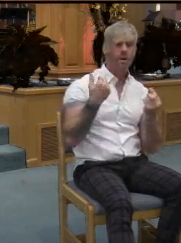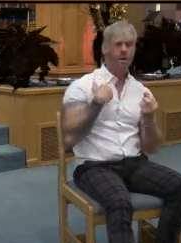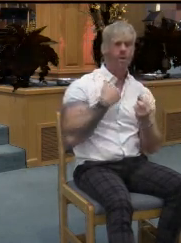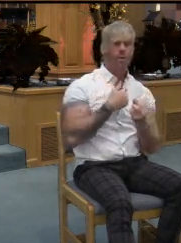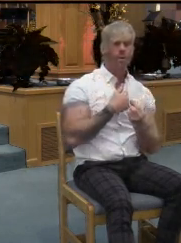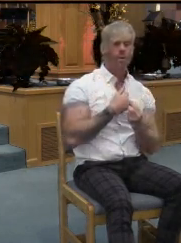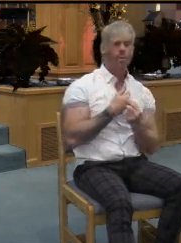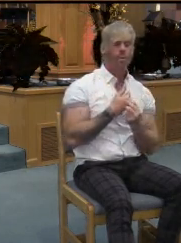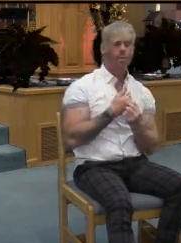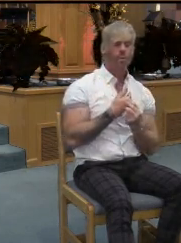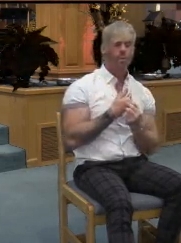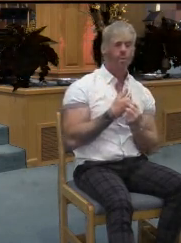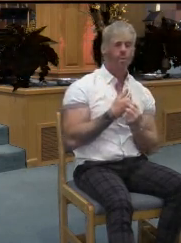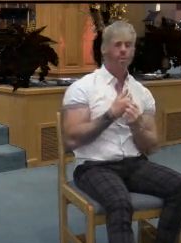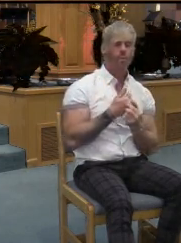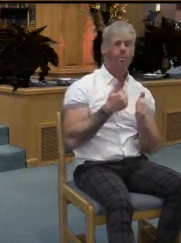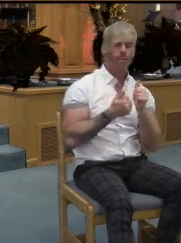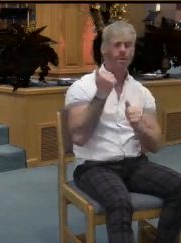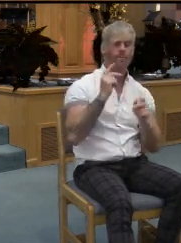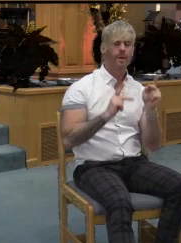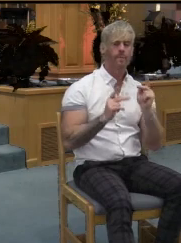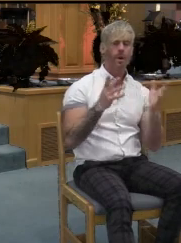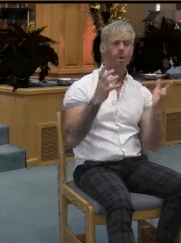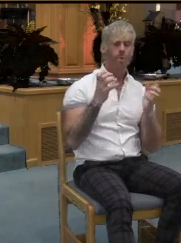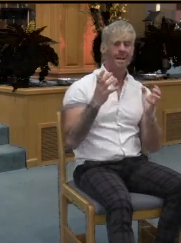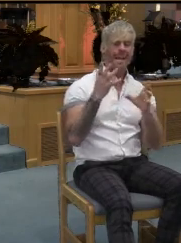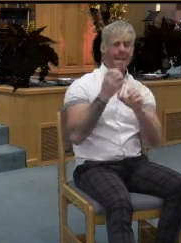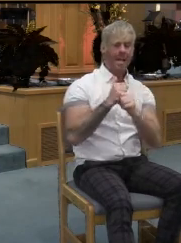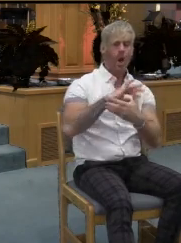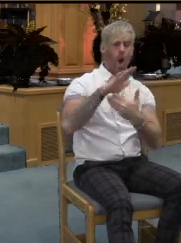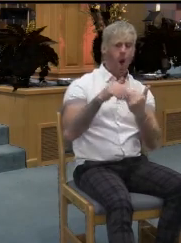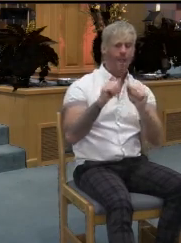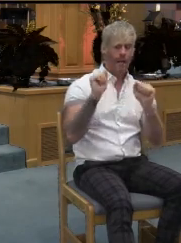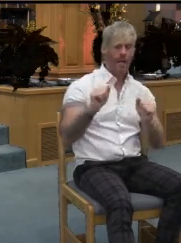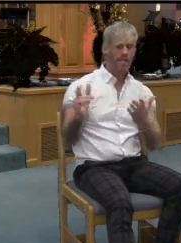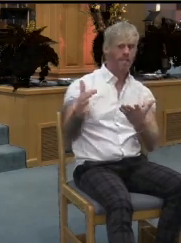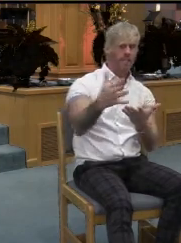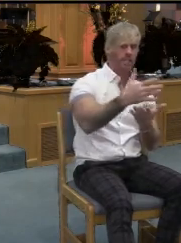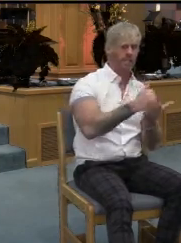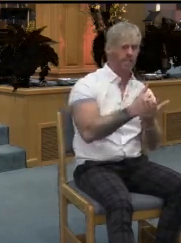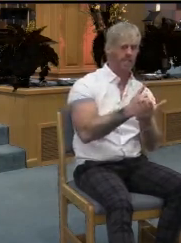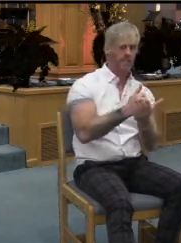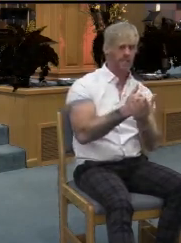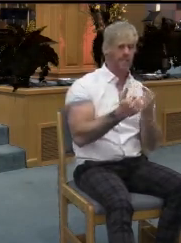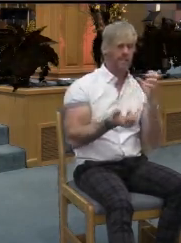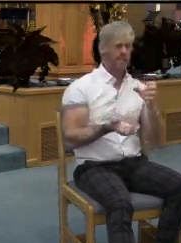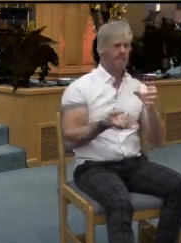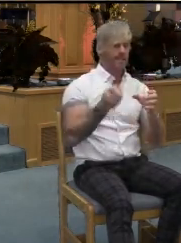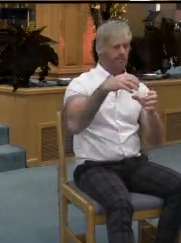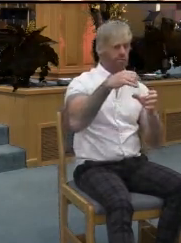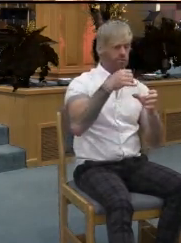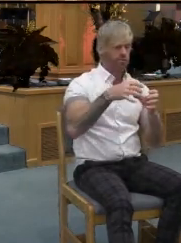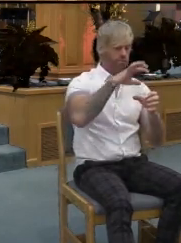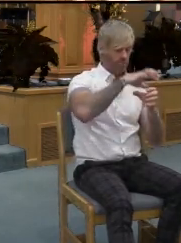mind. He said, Sam, most people want to get all they can all they get, and